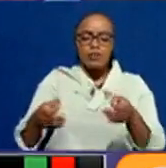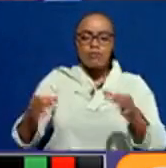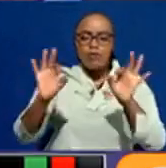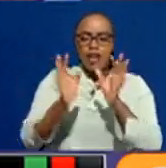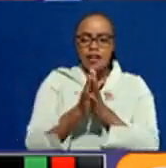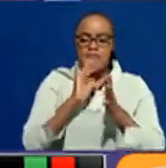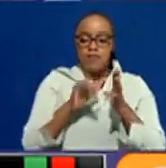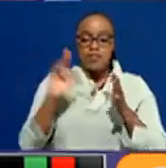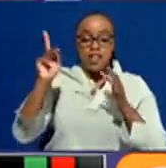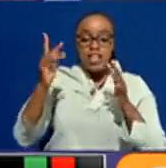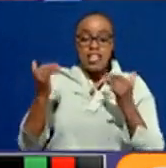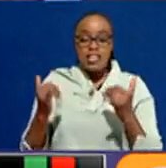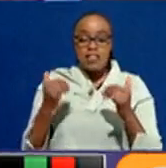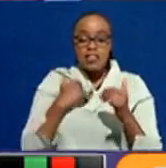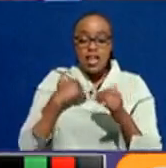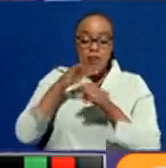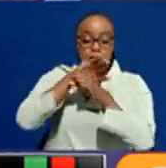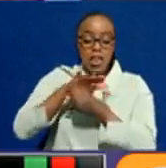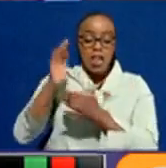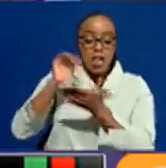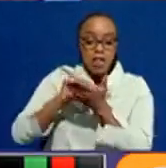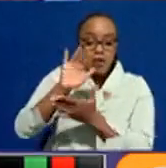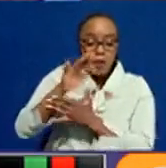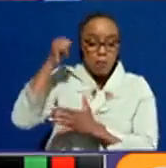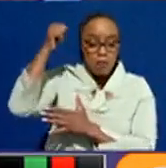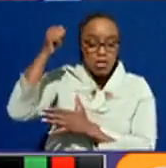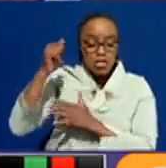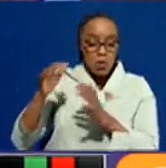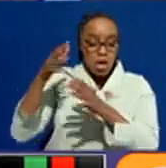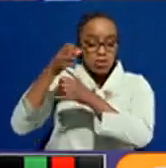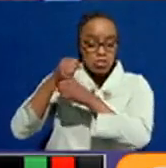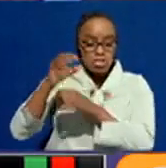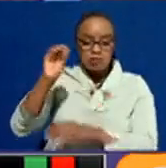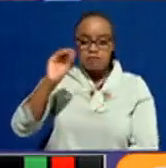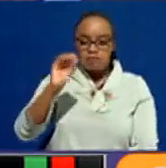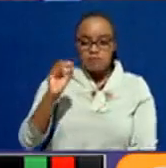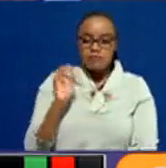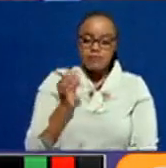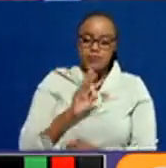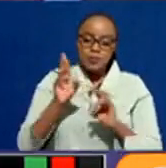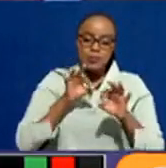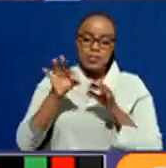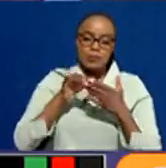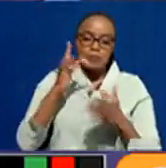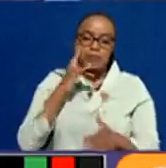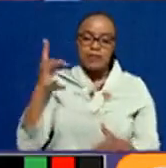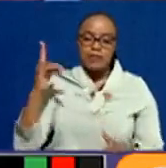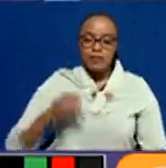adding that Kenyans would no longer be persecuted for their political association. Sam Ogina now